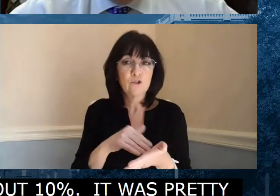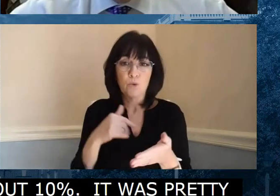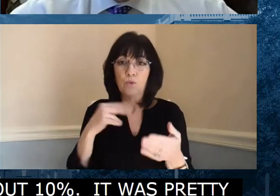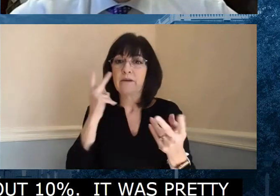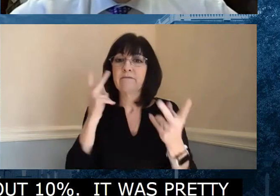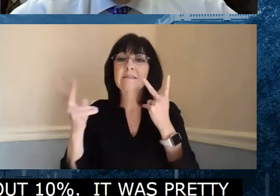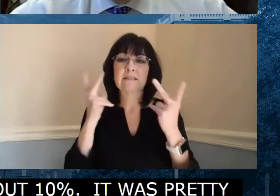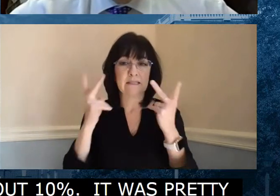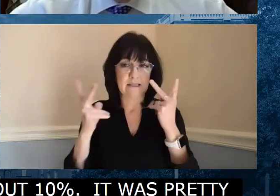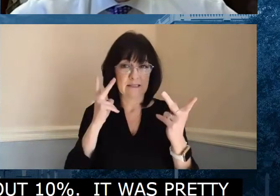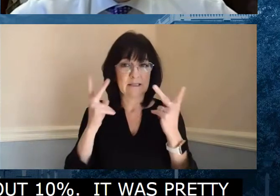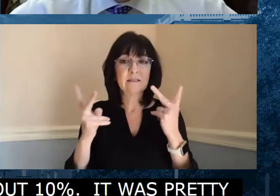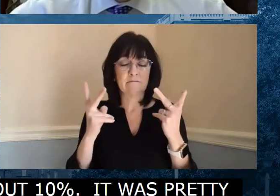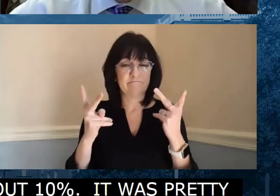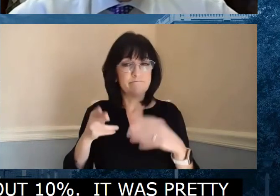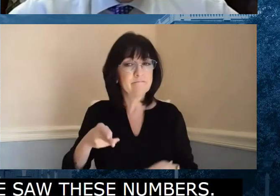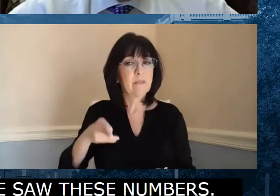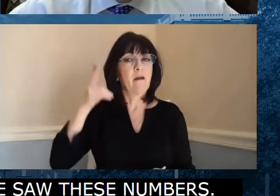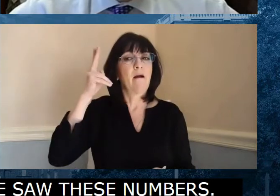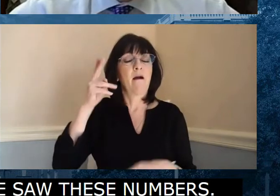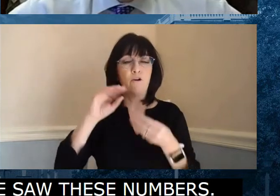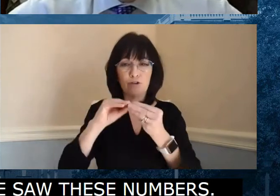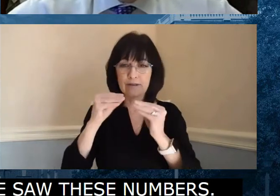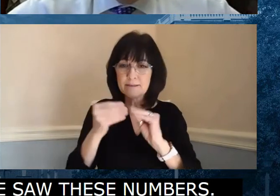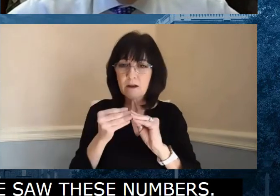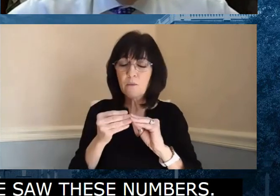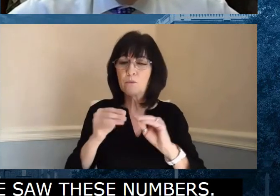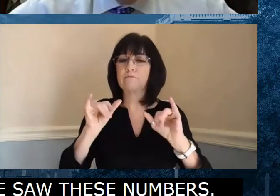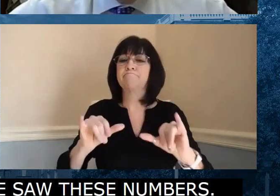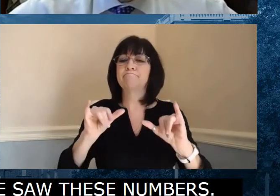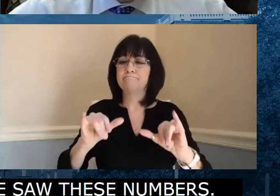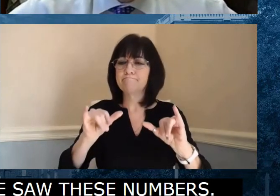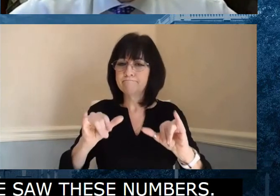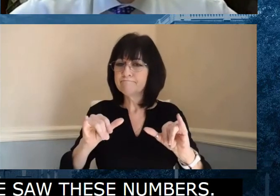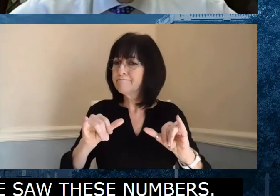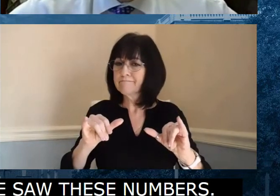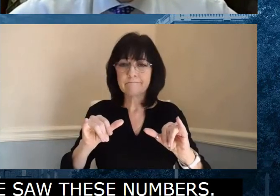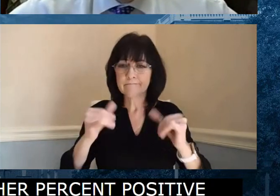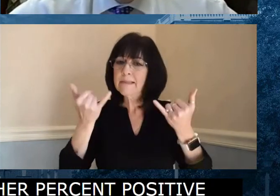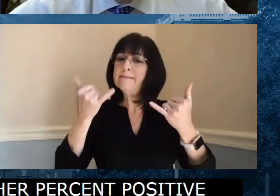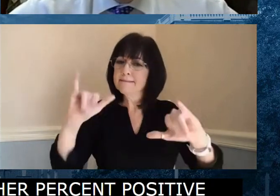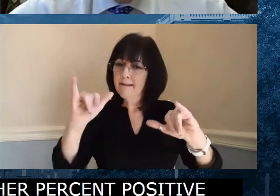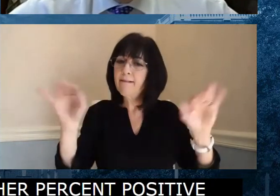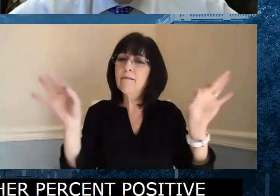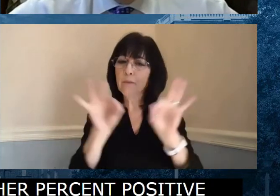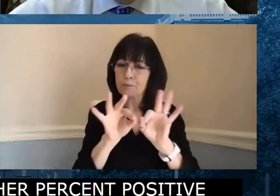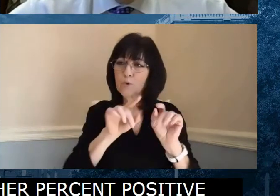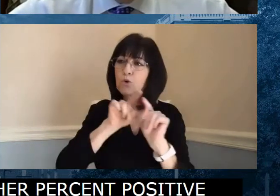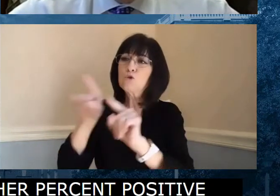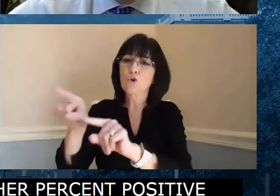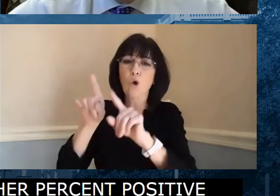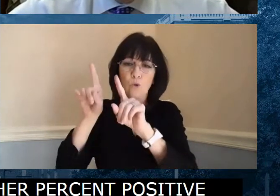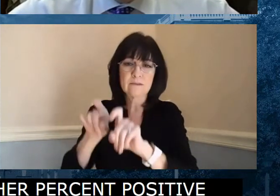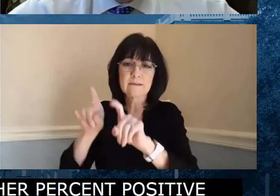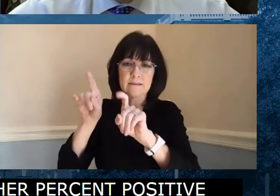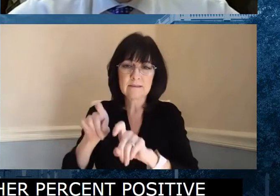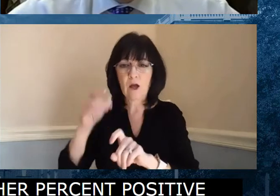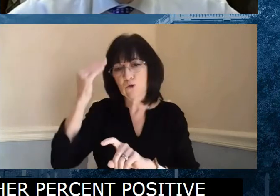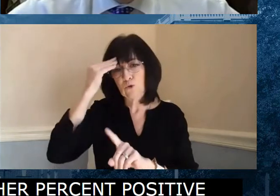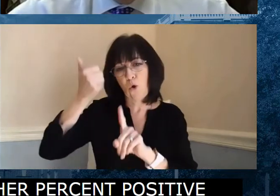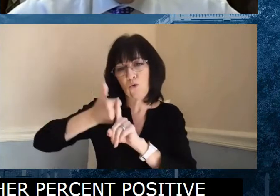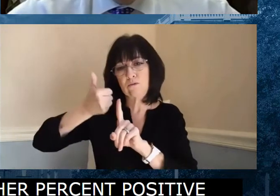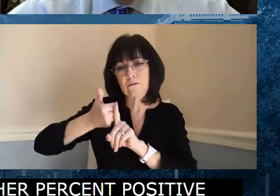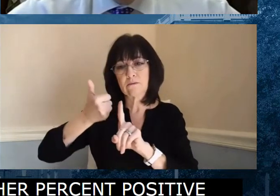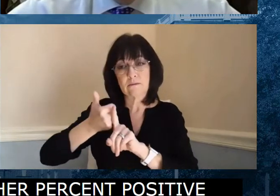higher percent positive, we've seen higher case numbers. So it's still important to make sure people are getting tested and knowing their status.